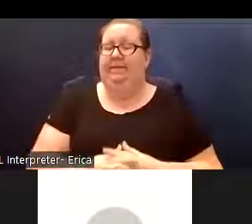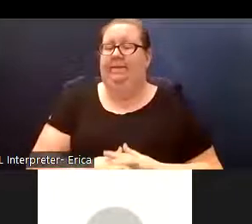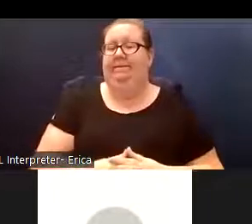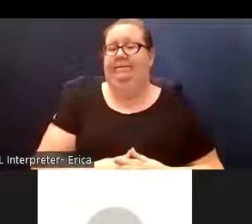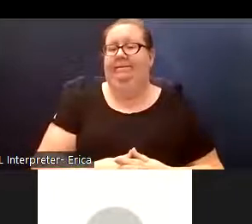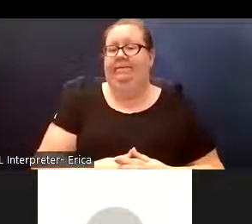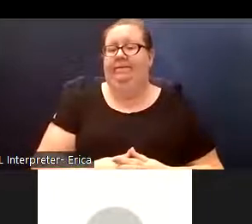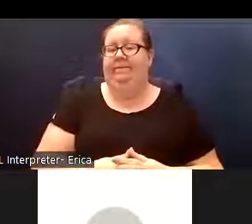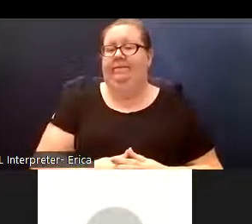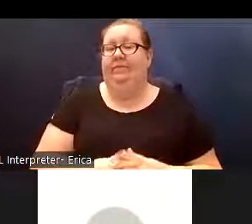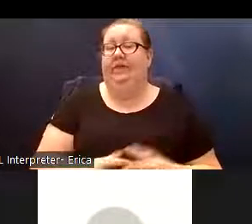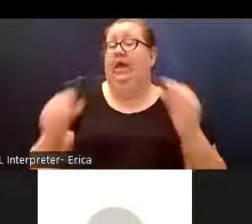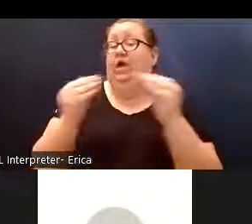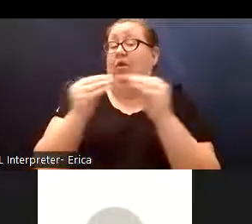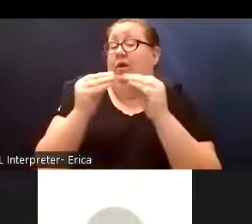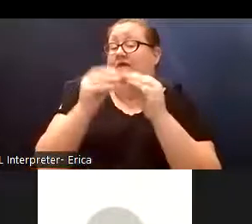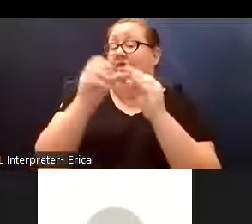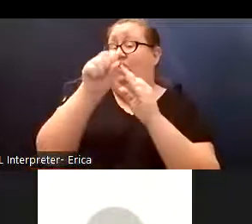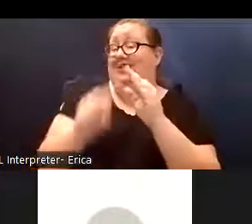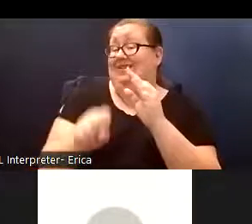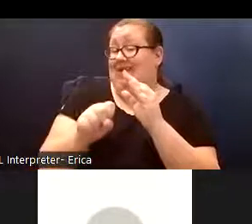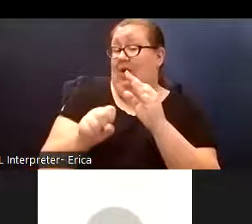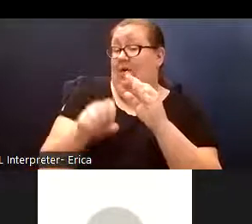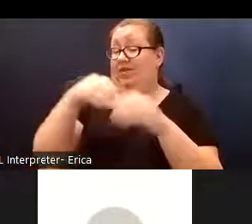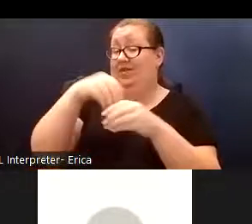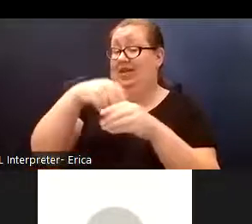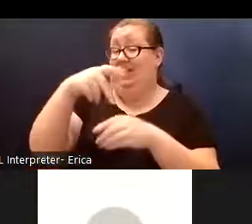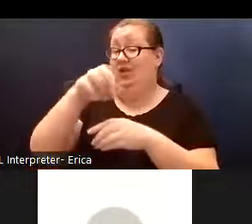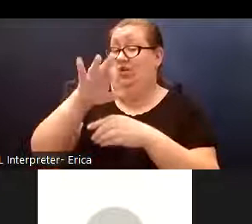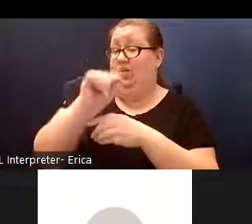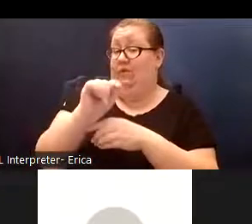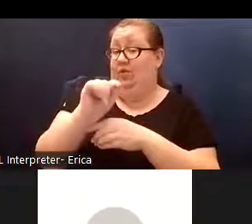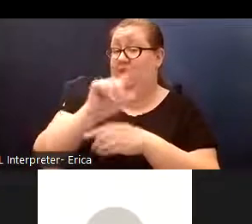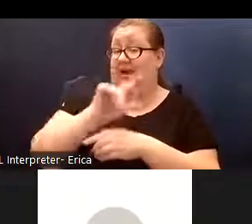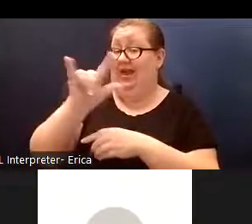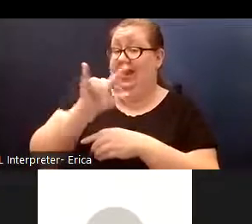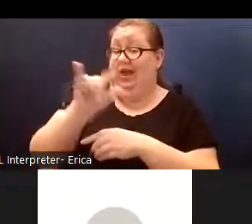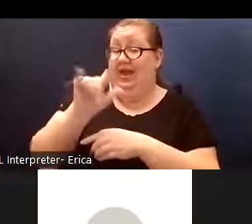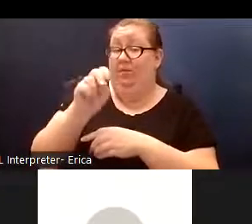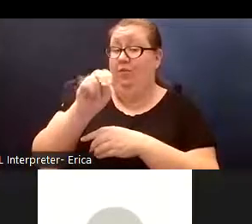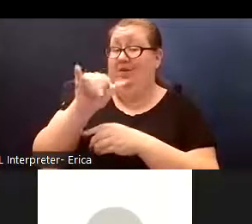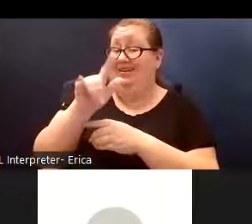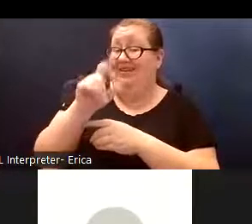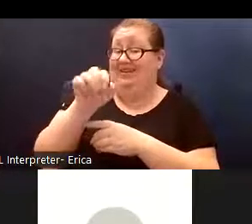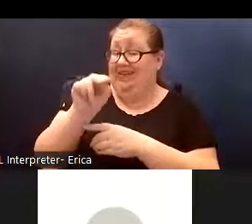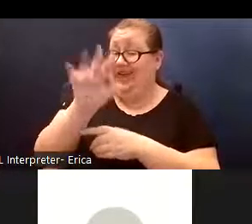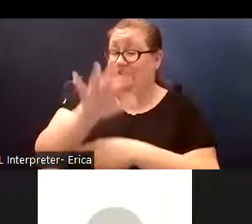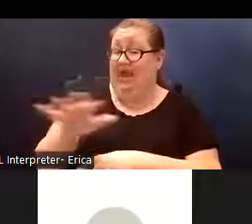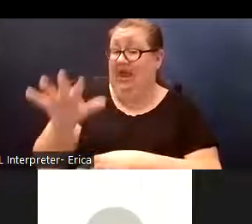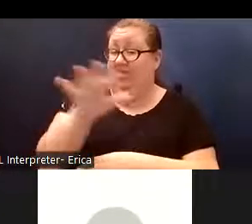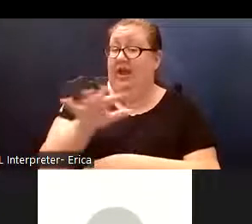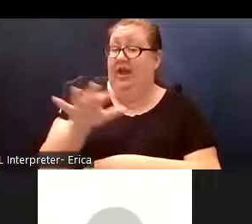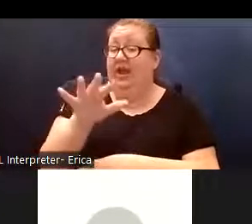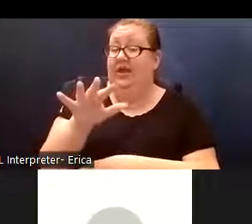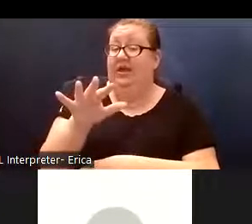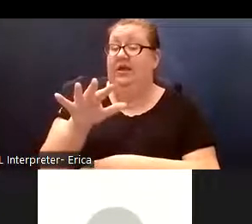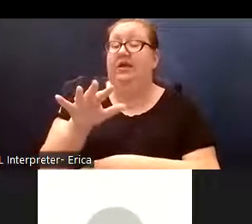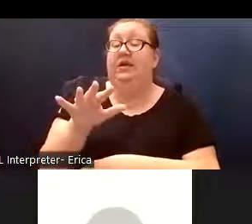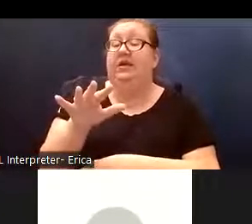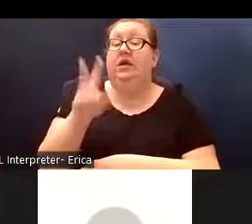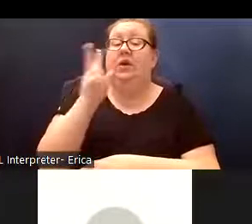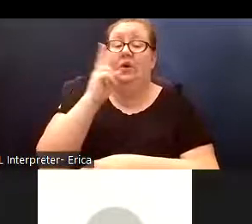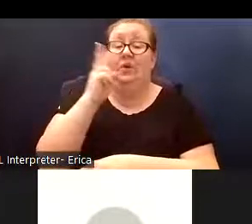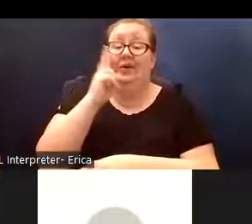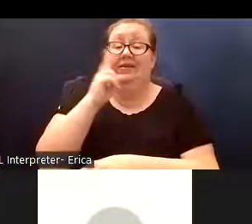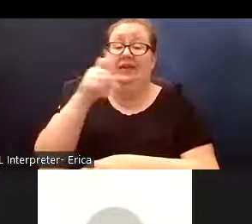Going a bit farther south into the Airport Dayton area, we see that the Port